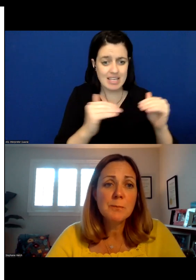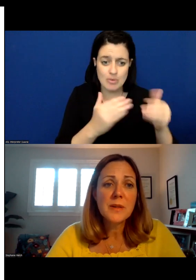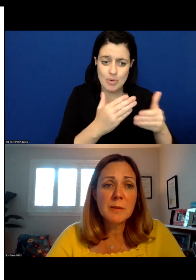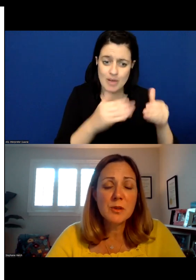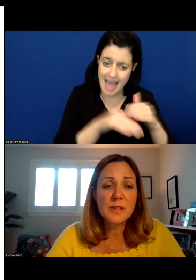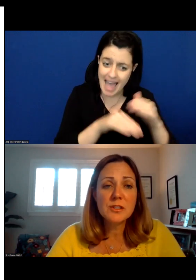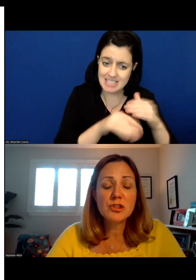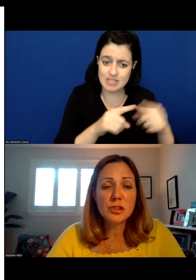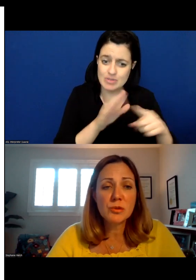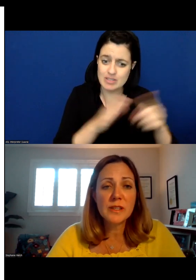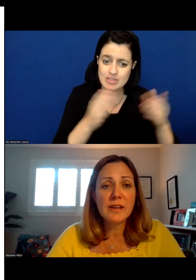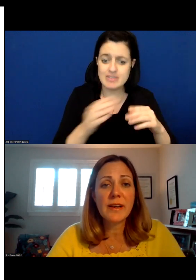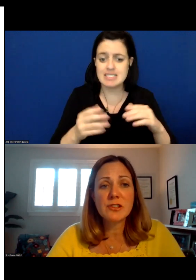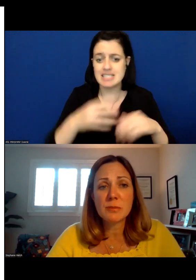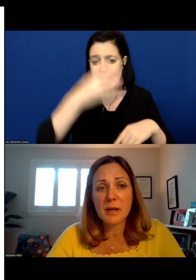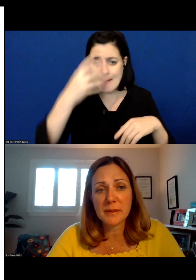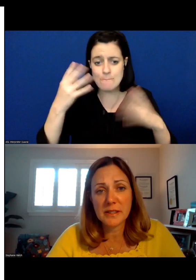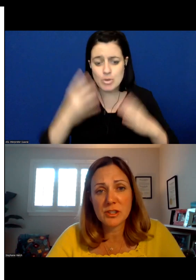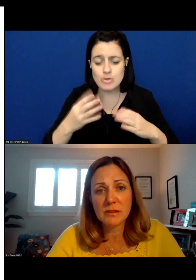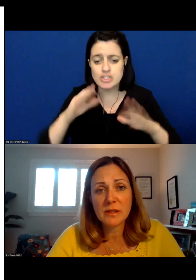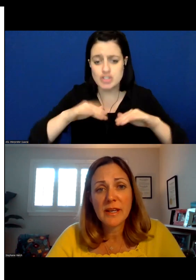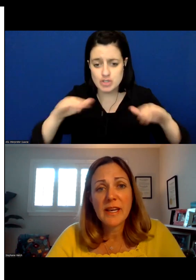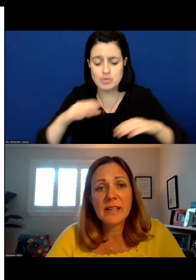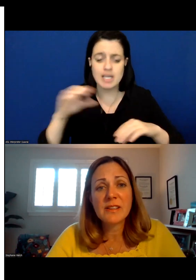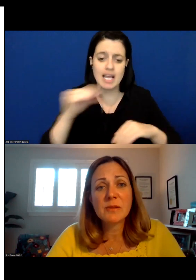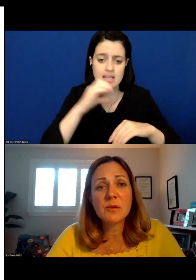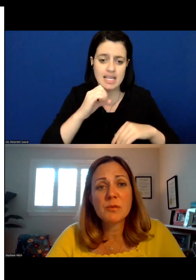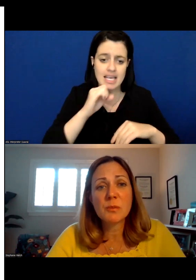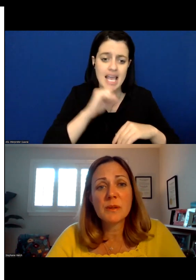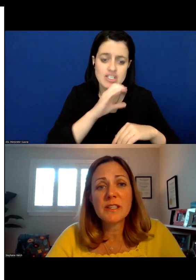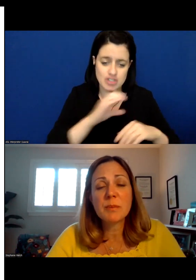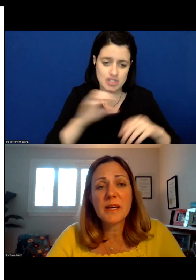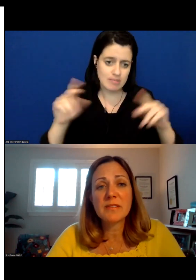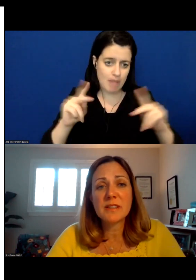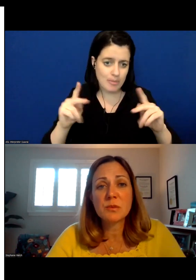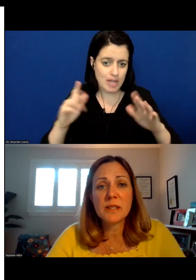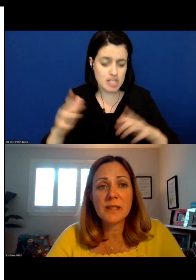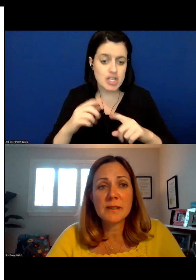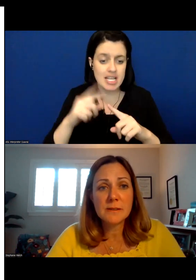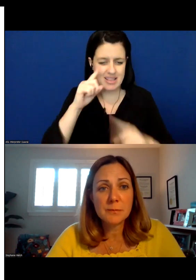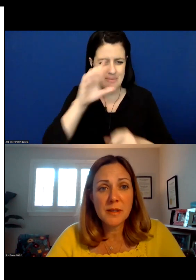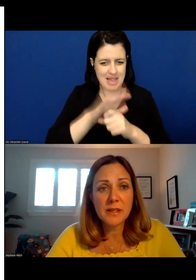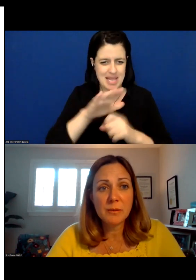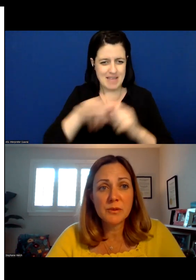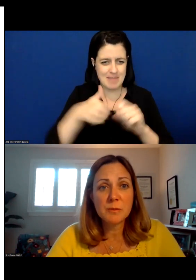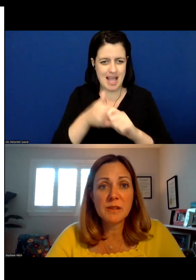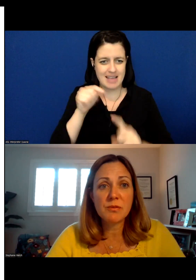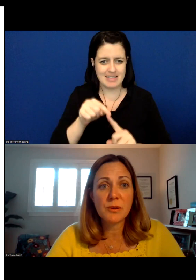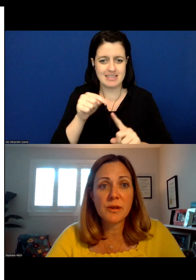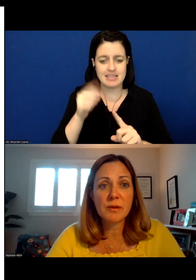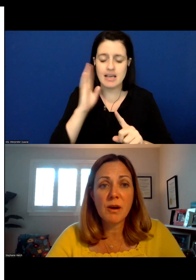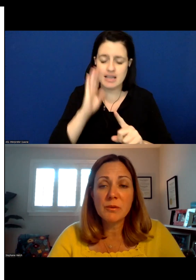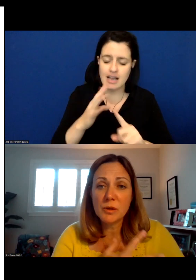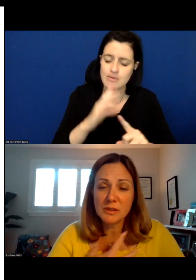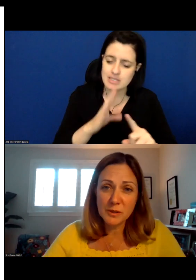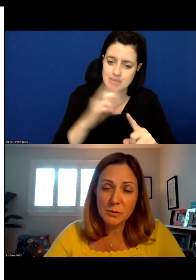services, immigrants, children, and our aging population. And I think the belief behind this really is, and I will speak